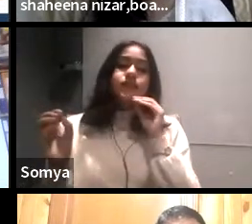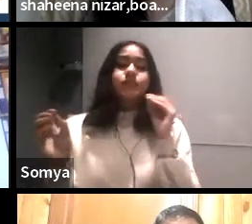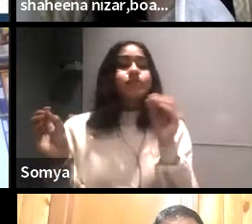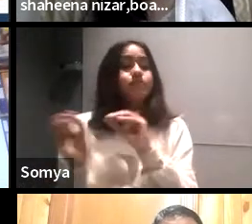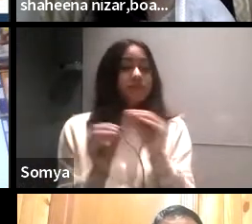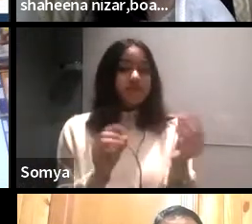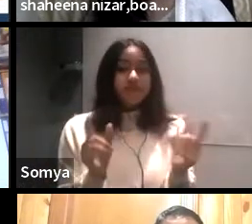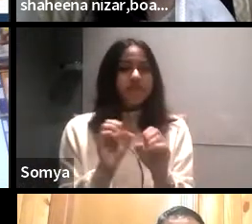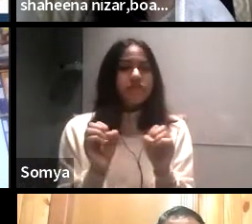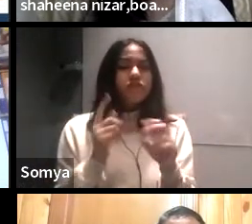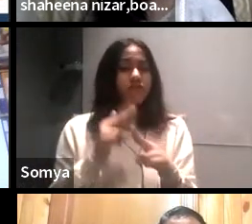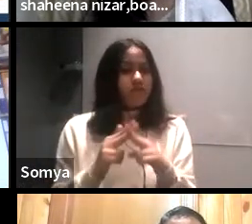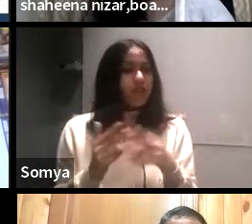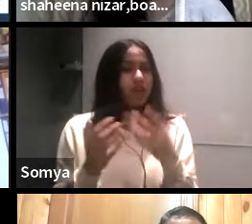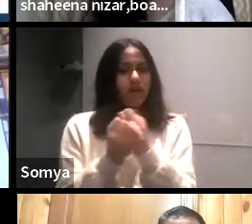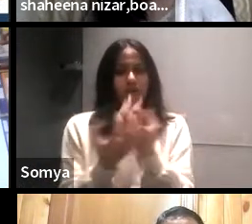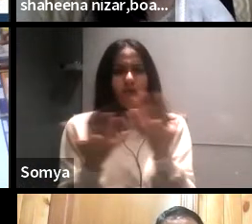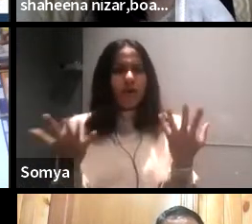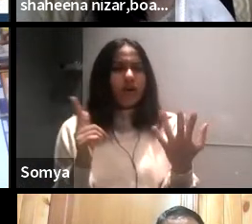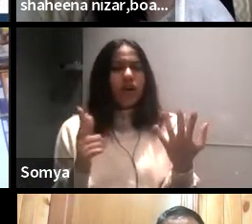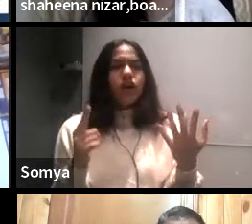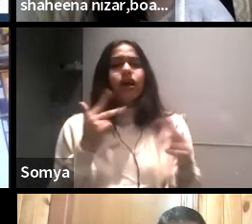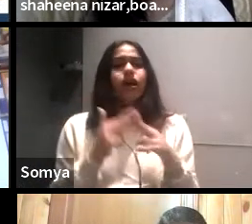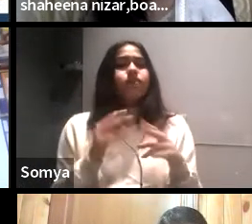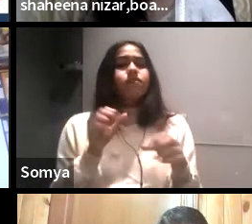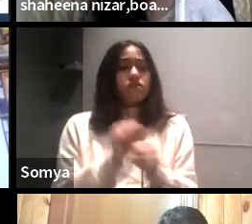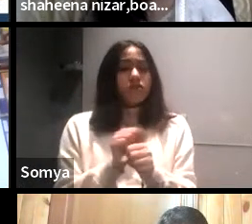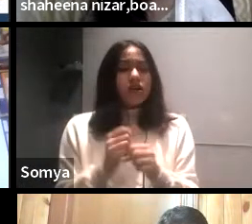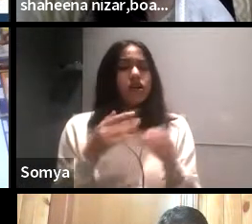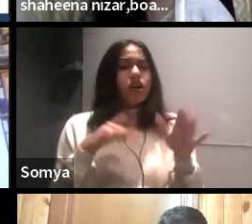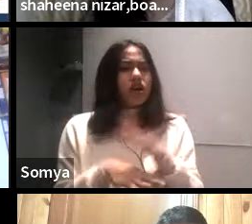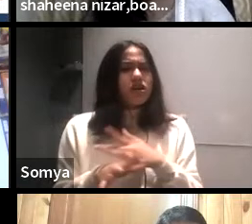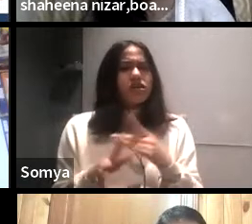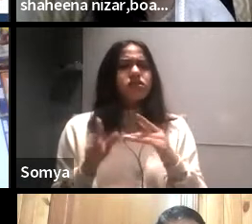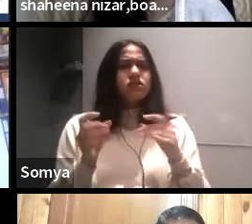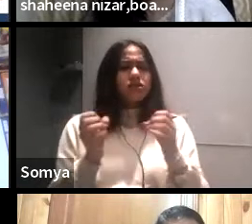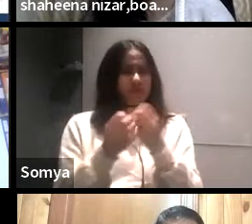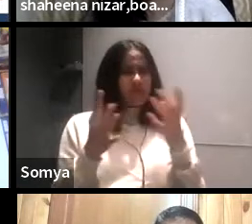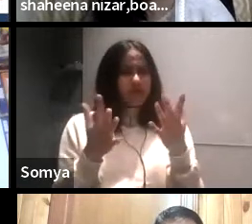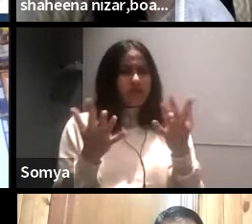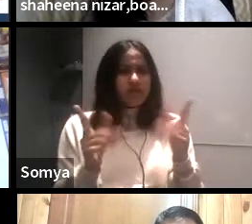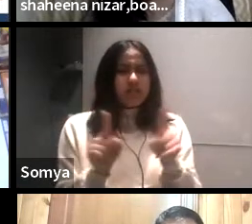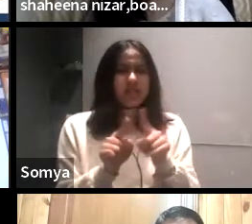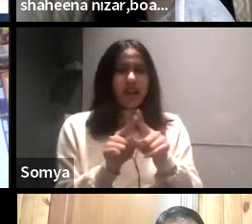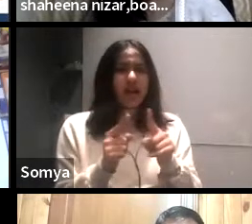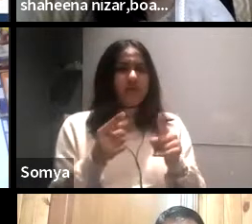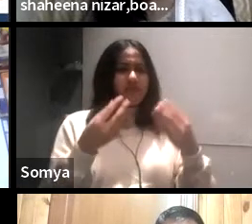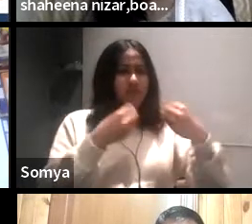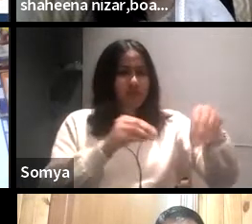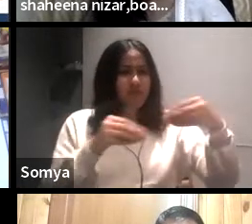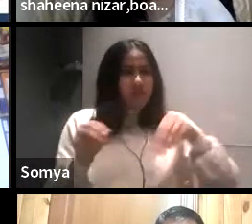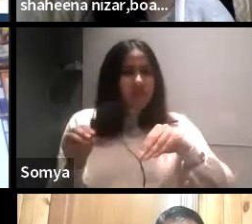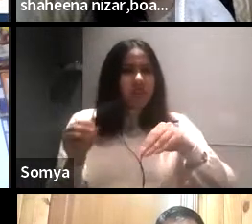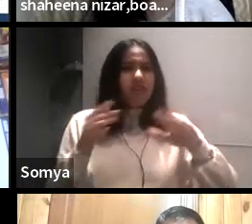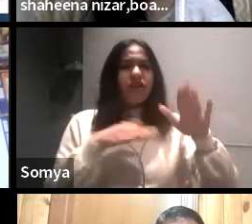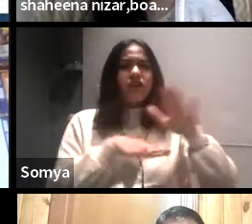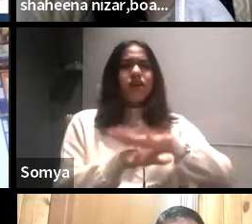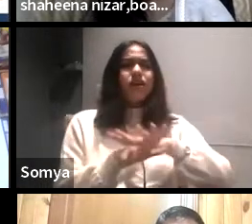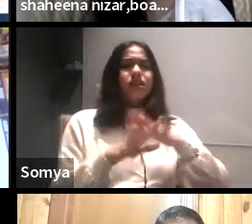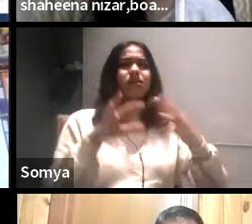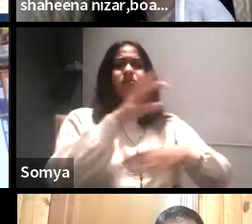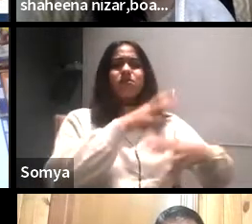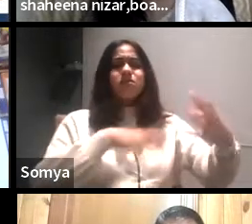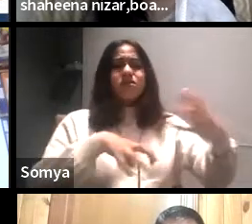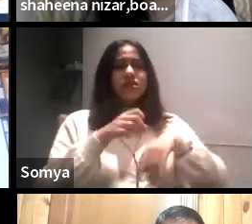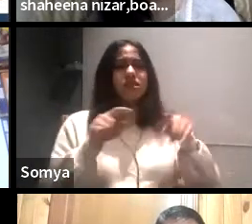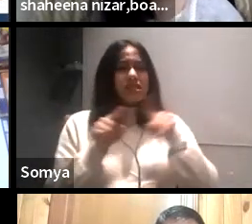scheme or any advice on people who are clinically extremely vulnerable and people who need to shield, and that needs to happen,